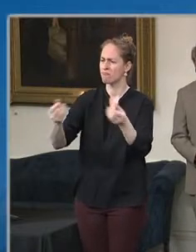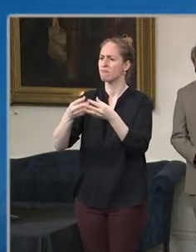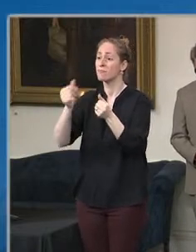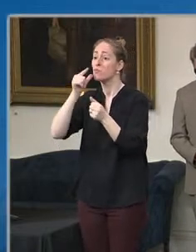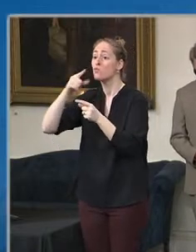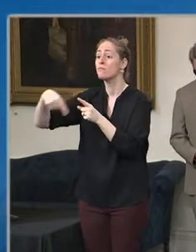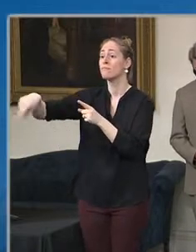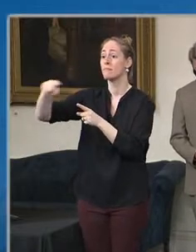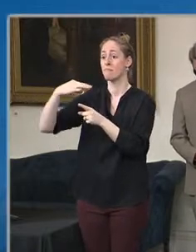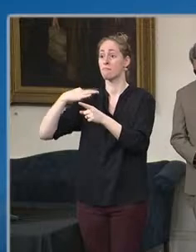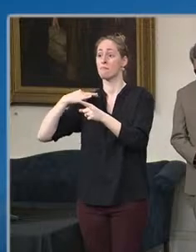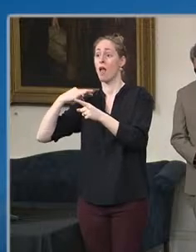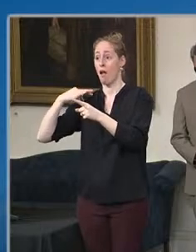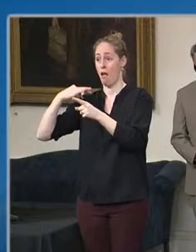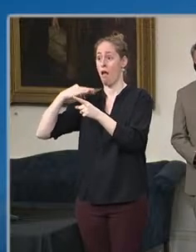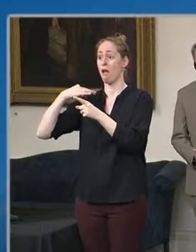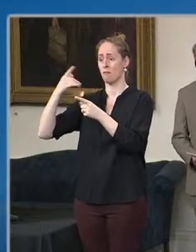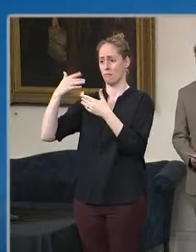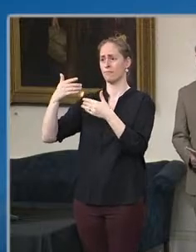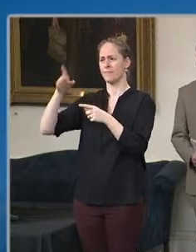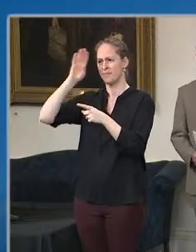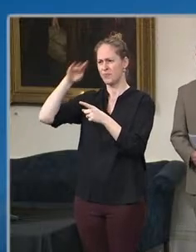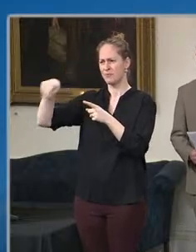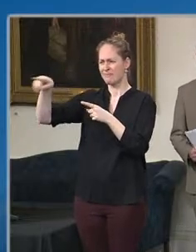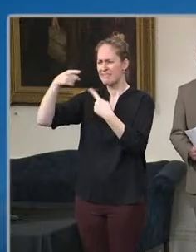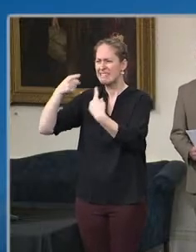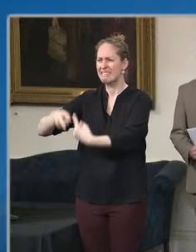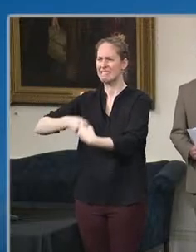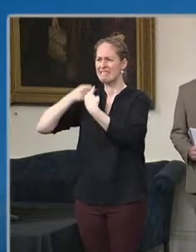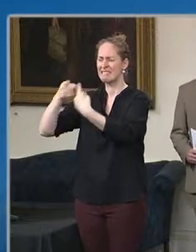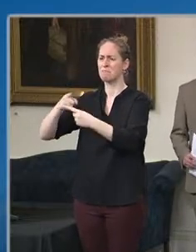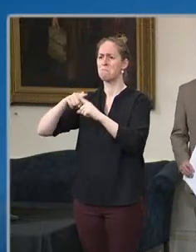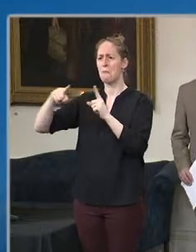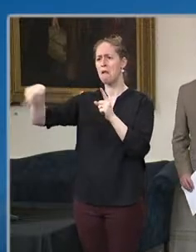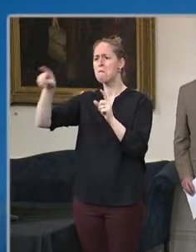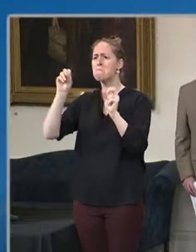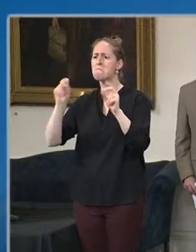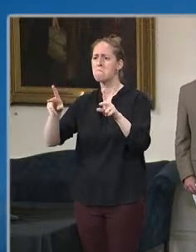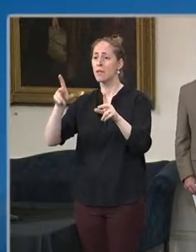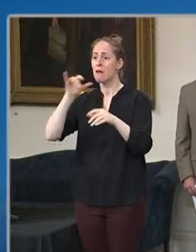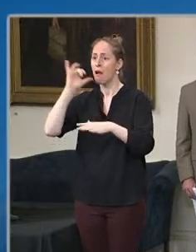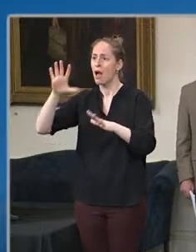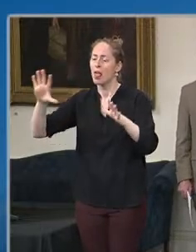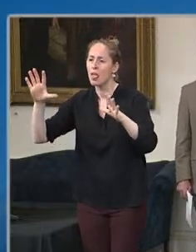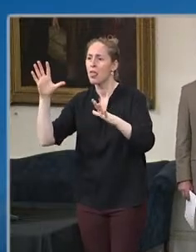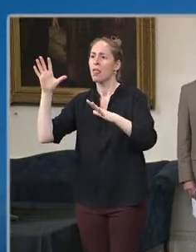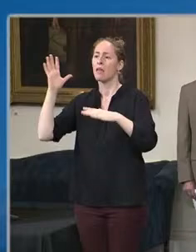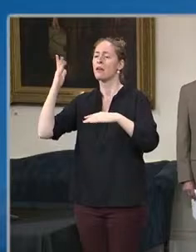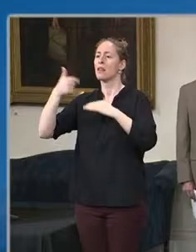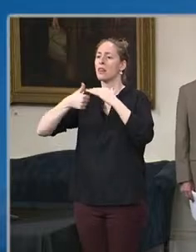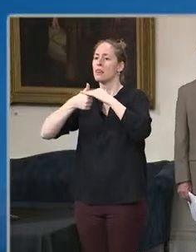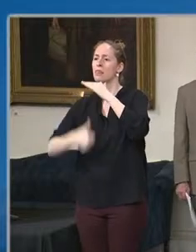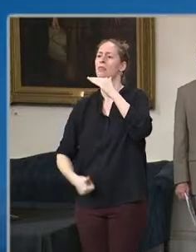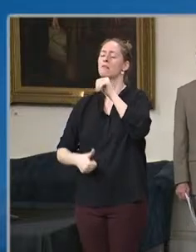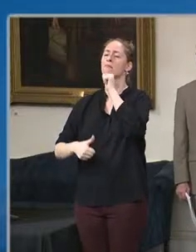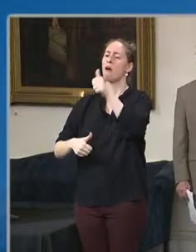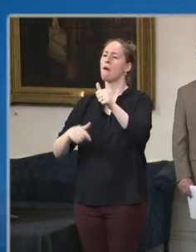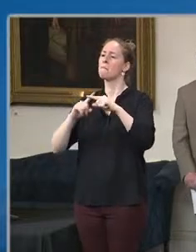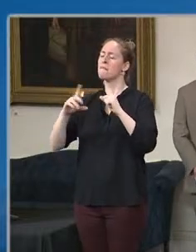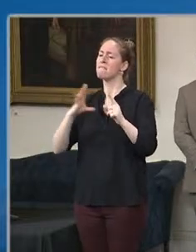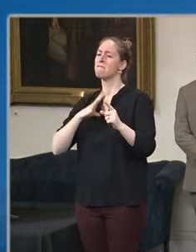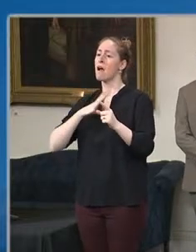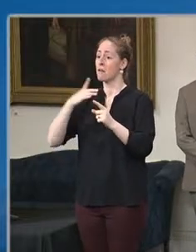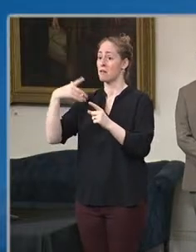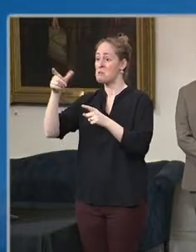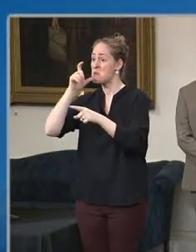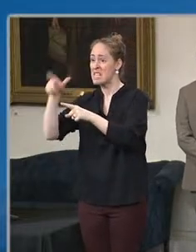few tough months, they're doing okay now, and they want us to give those funds to another business who may need it